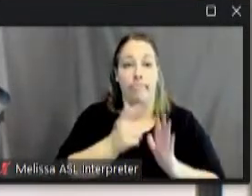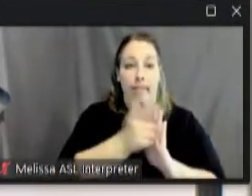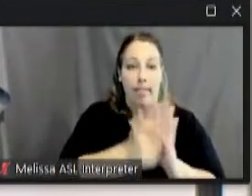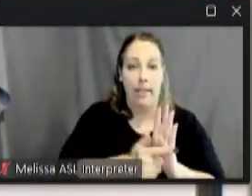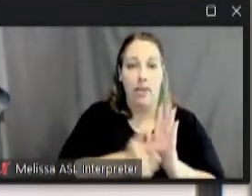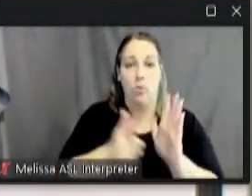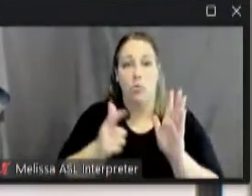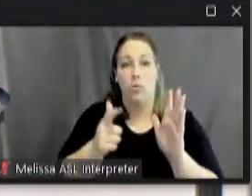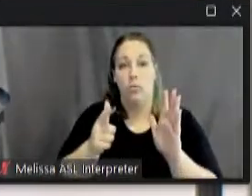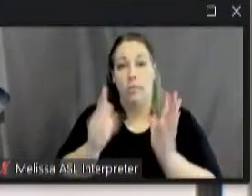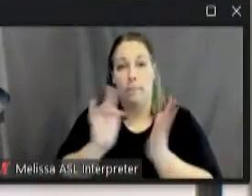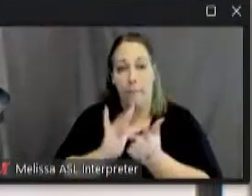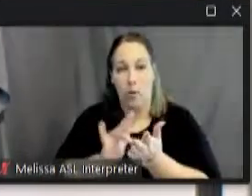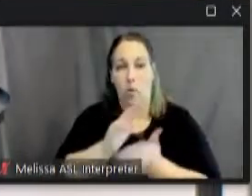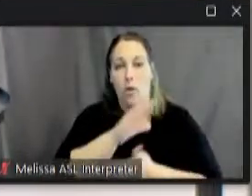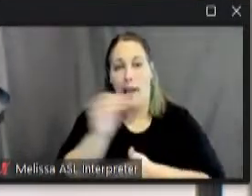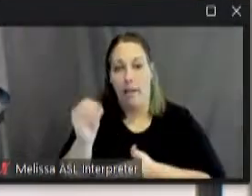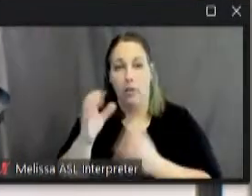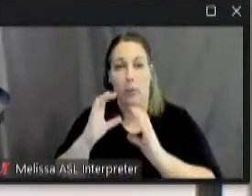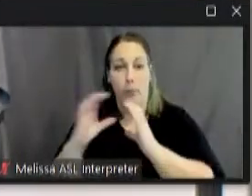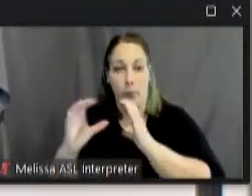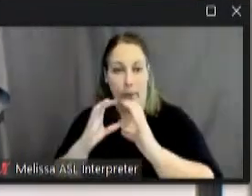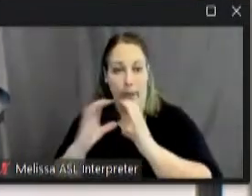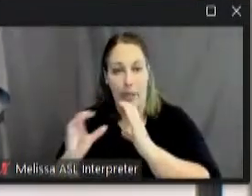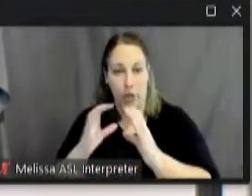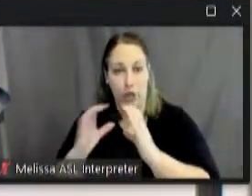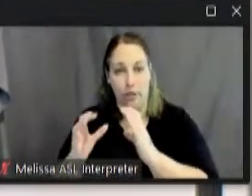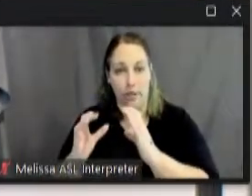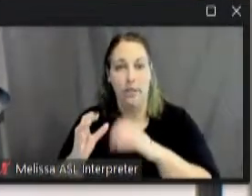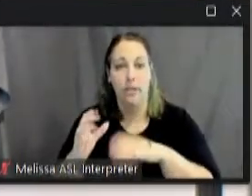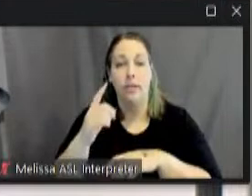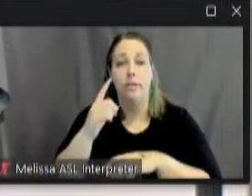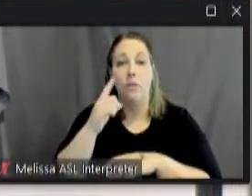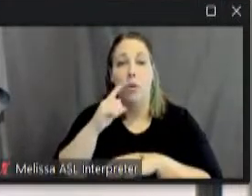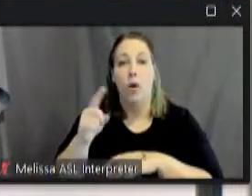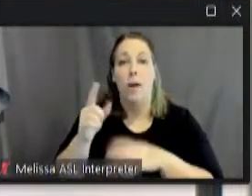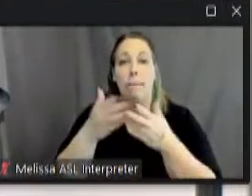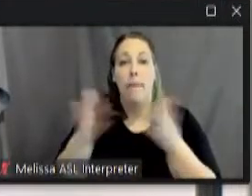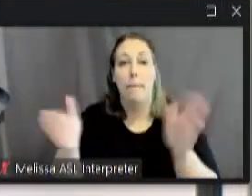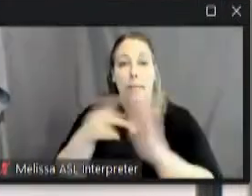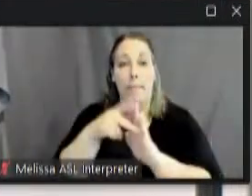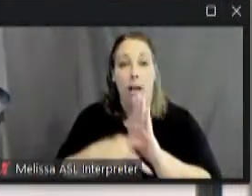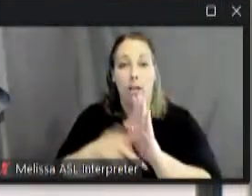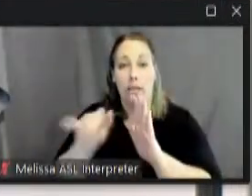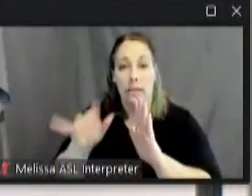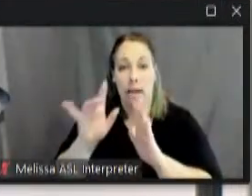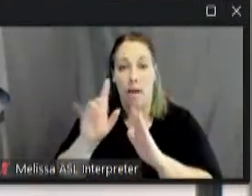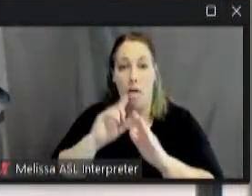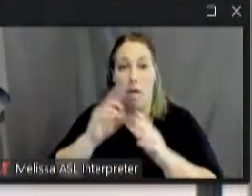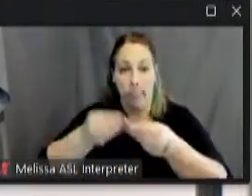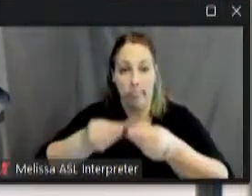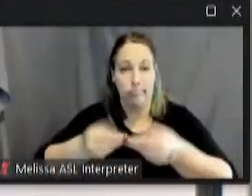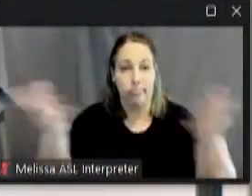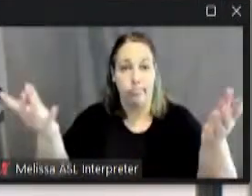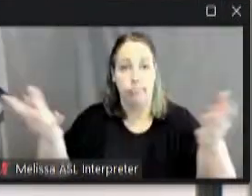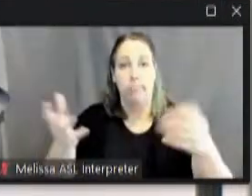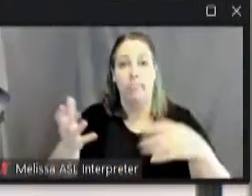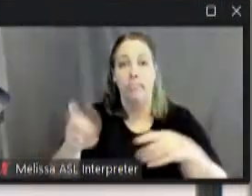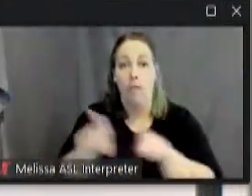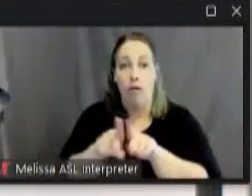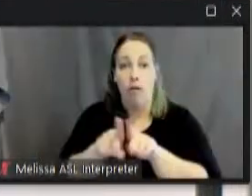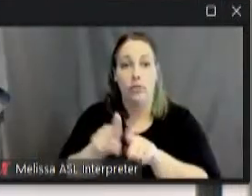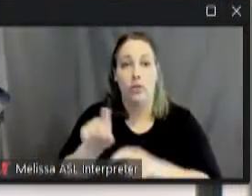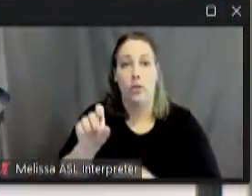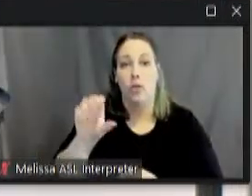policies and partnerships that are coordinated, and to also ensure that civil society knows what